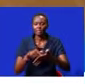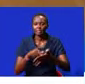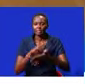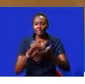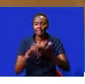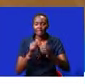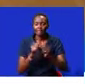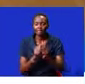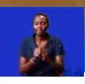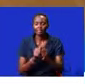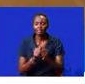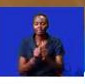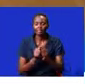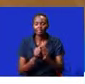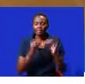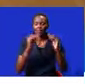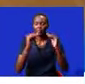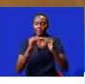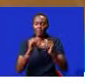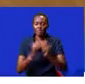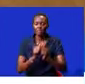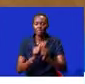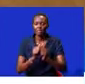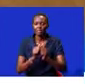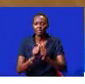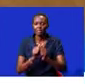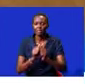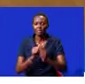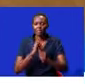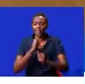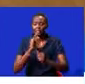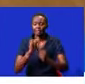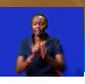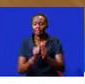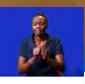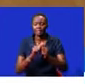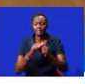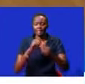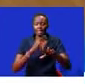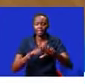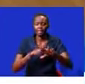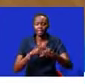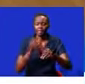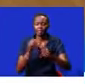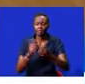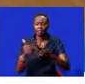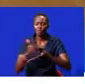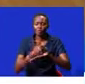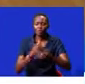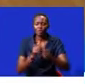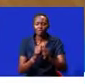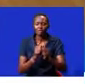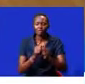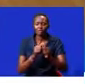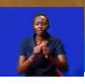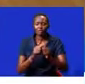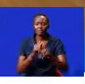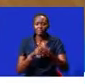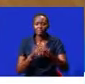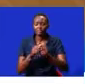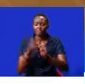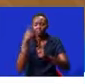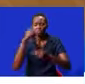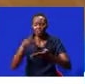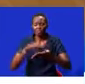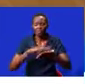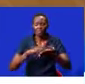This esteemed gathering marks a pivotal moment in our collective pursuit for